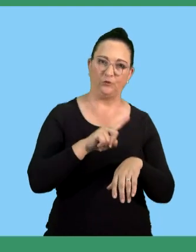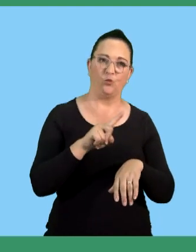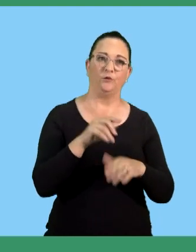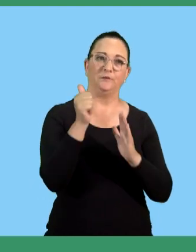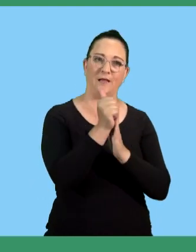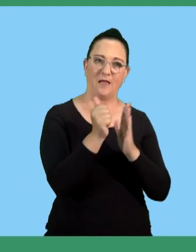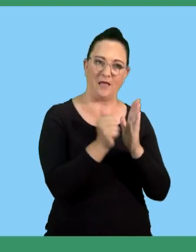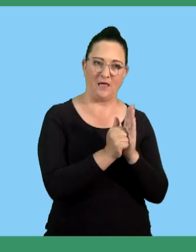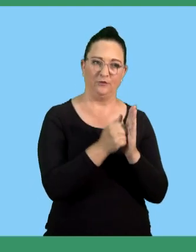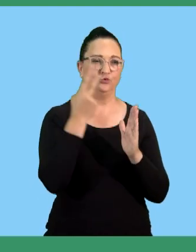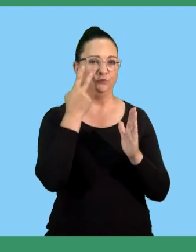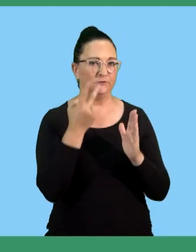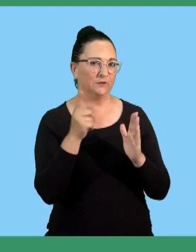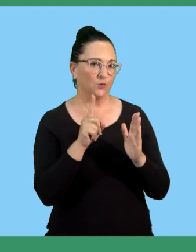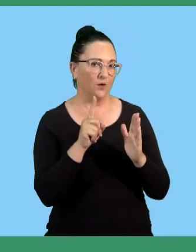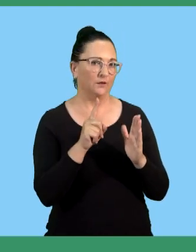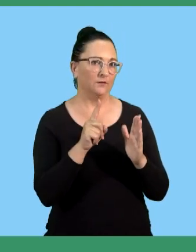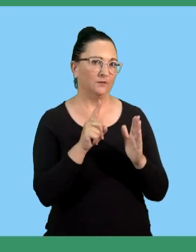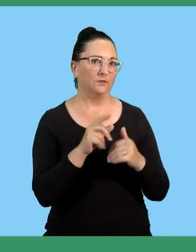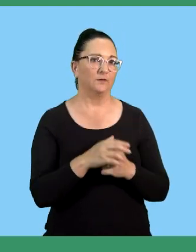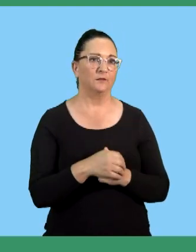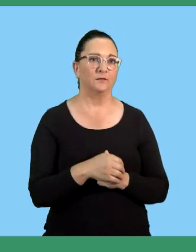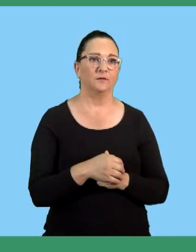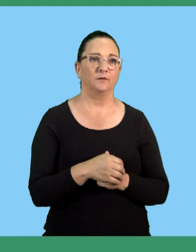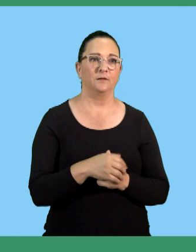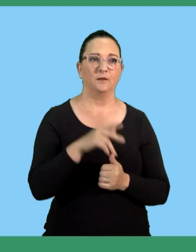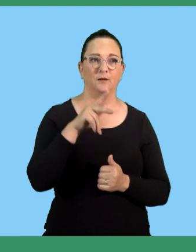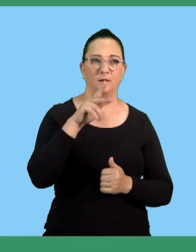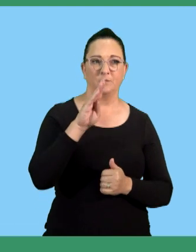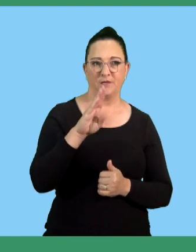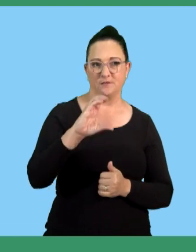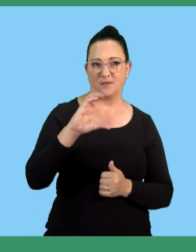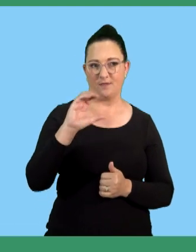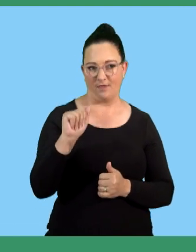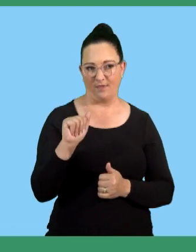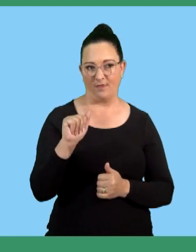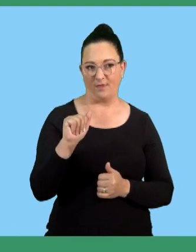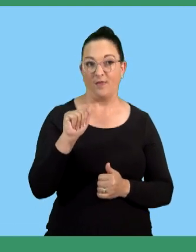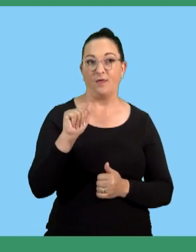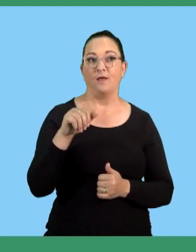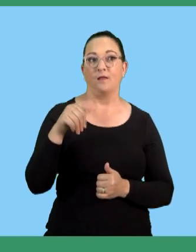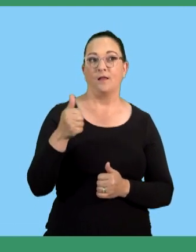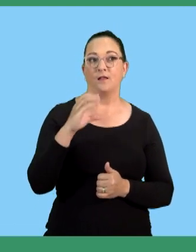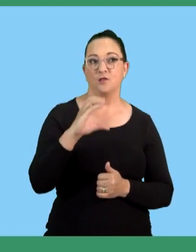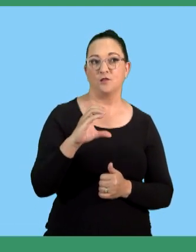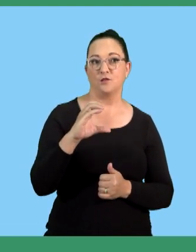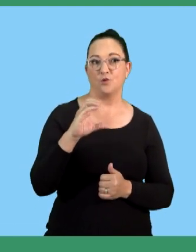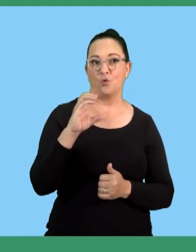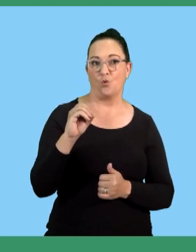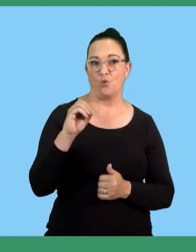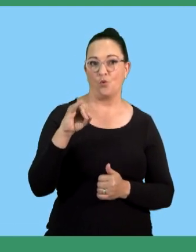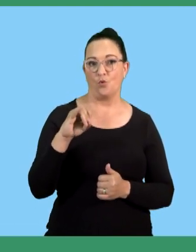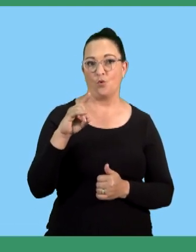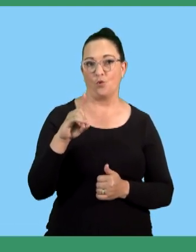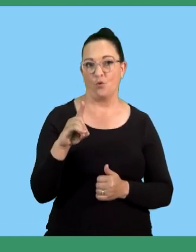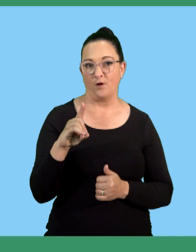purpose of the acts. So these two acts that we'll be referring to, it's the BCA and the COIDA. You should be able to outline the purpose.